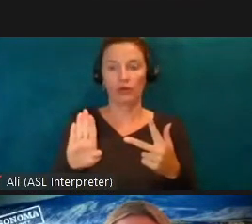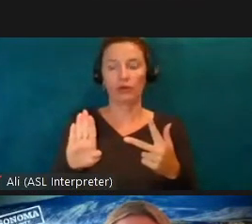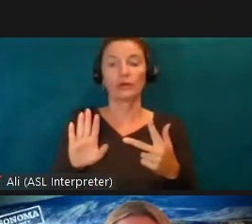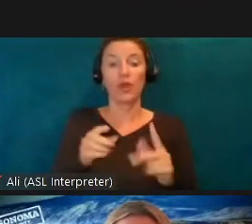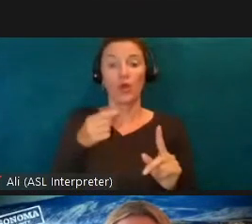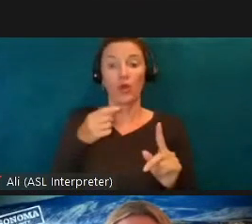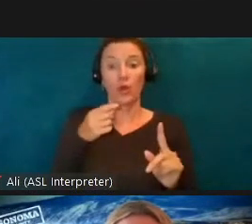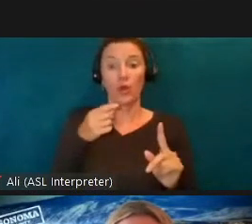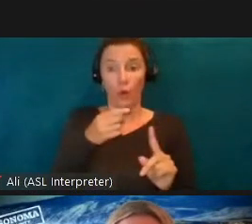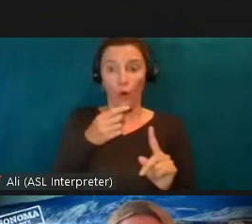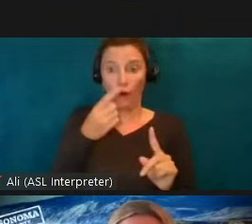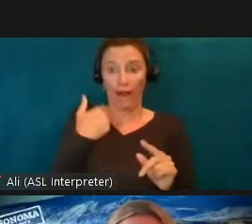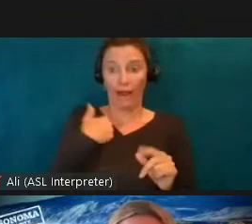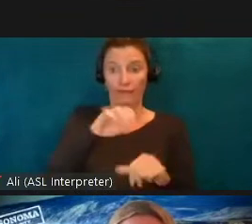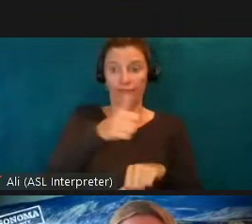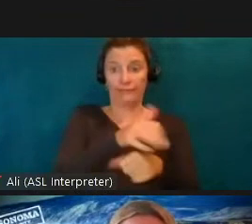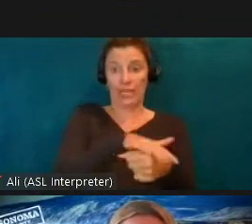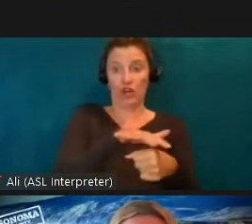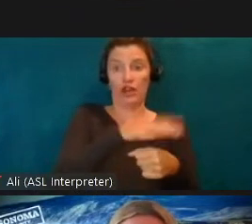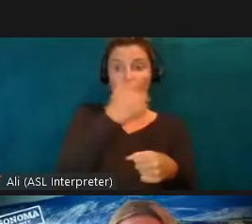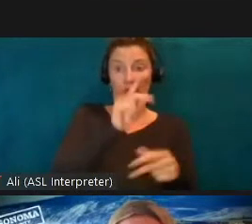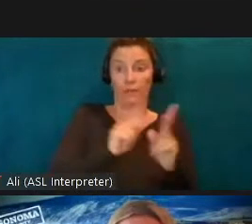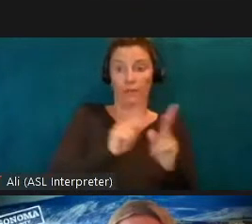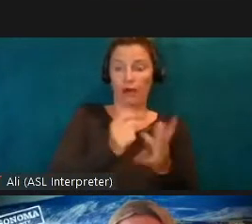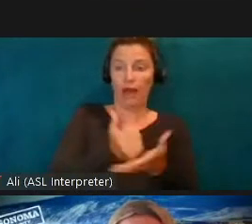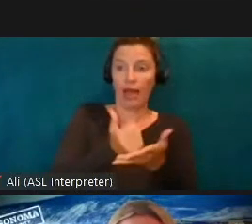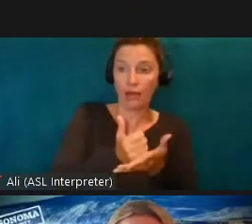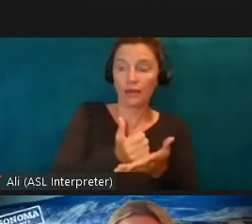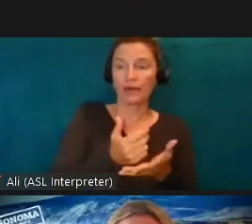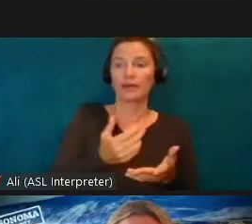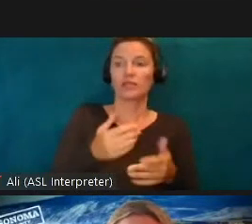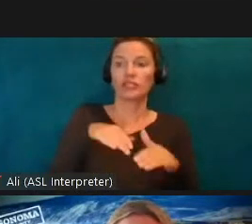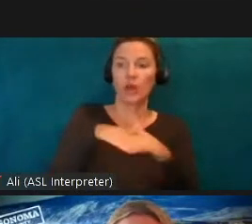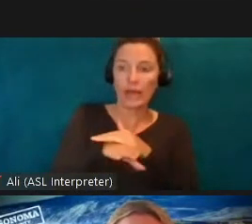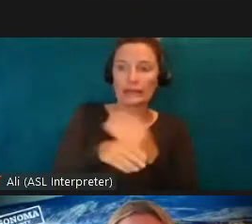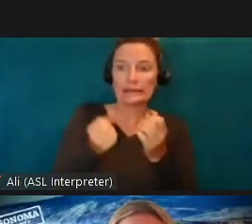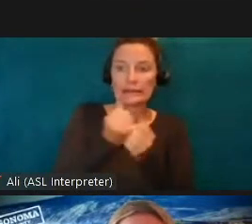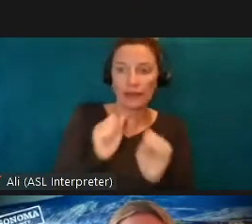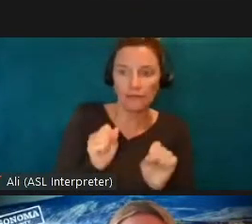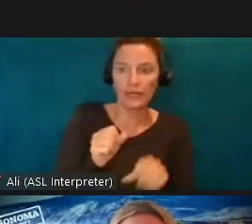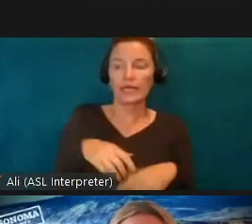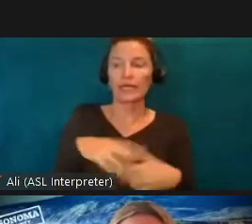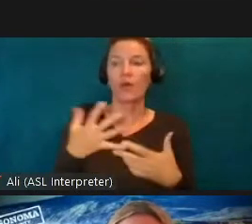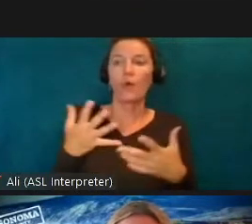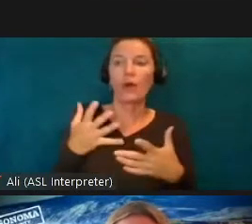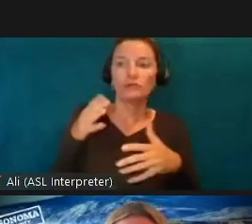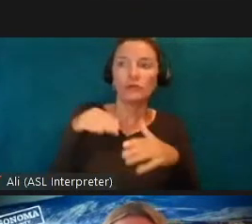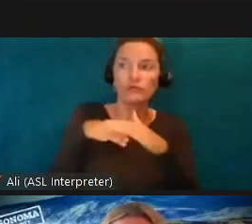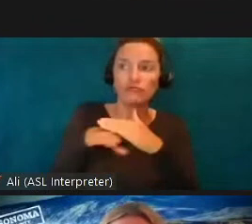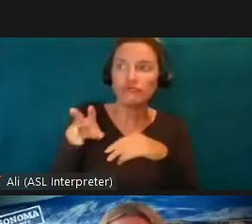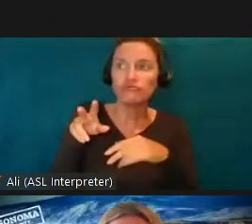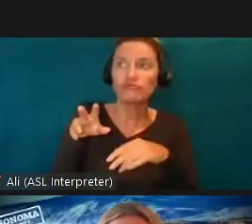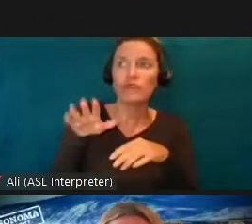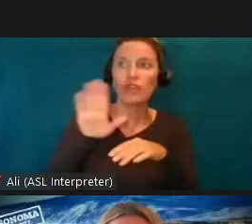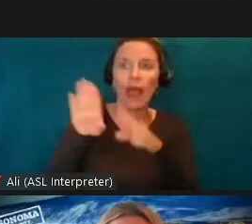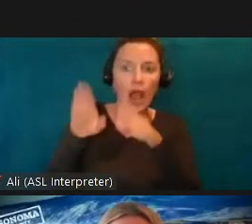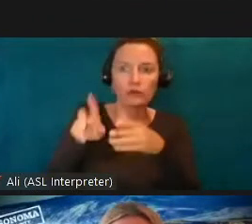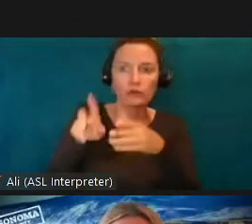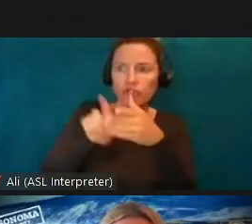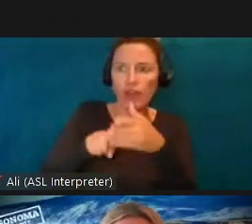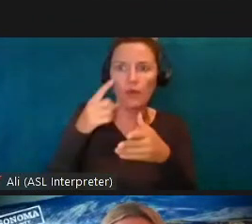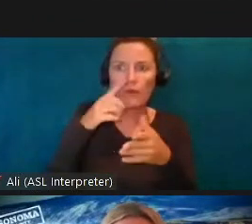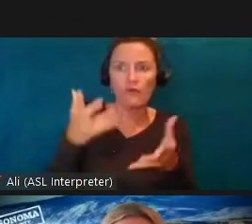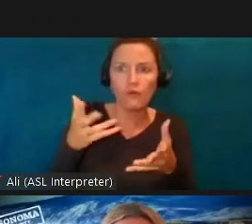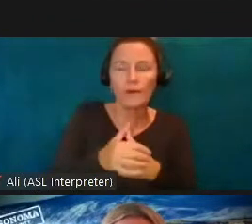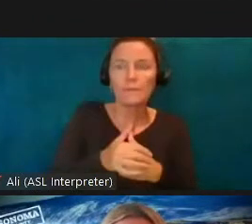provide residents returning to the area information about how to do so safely, what to check for when they get to their house. And for those that feel they may